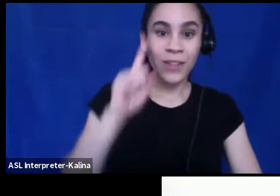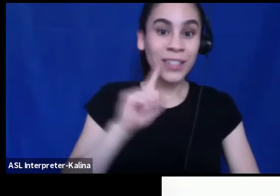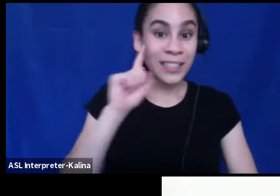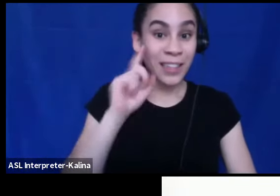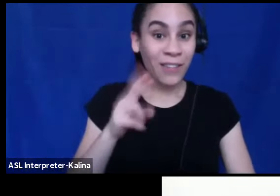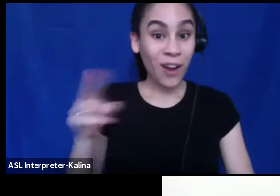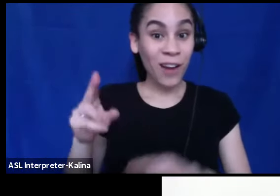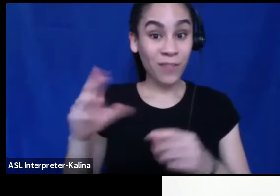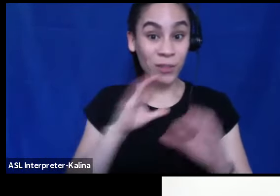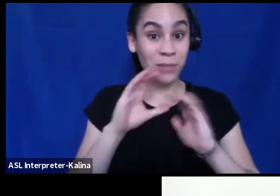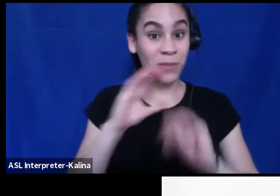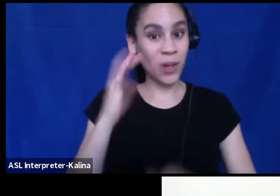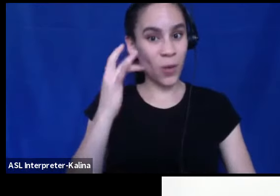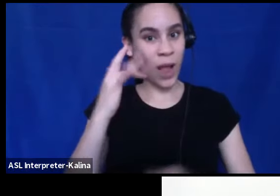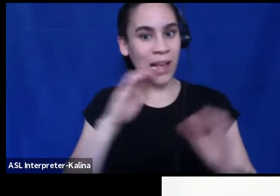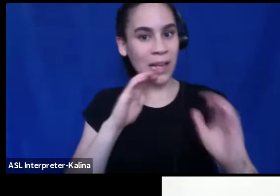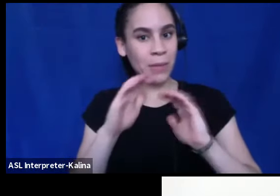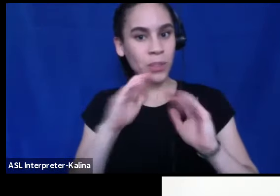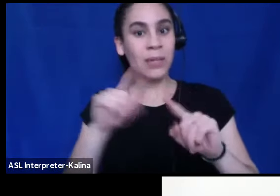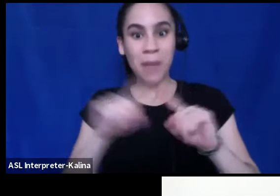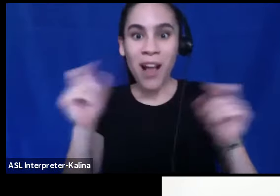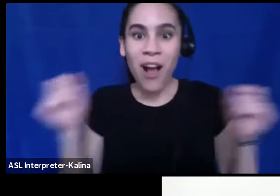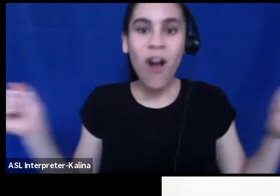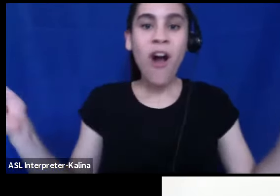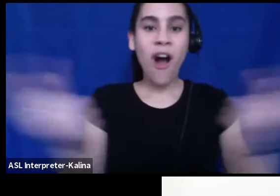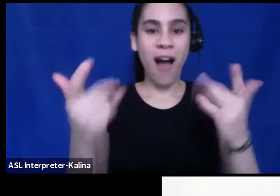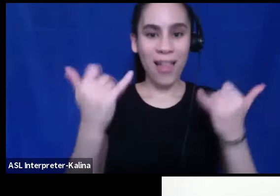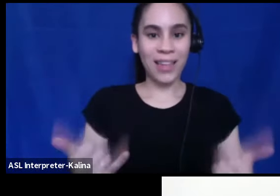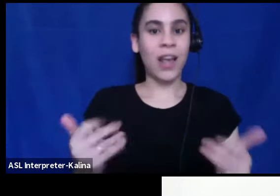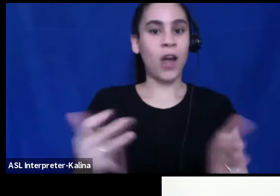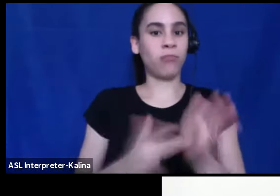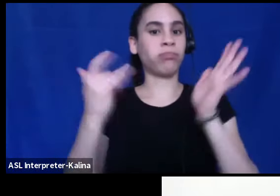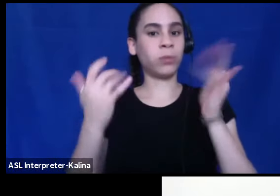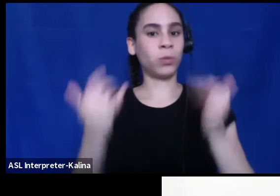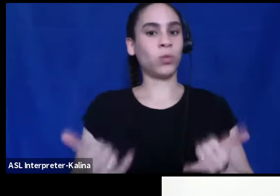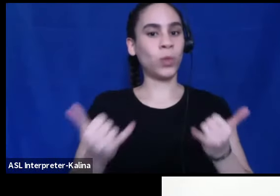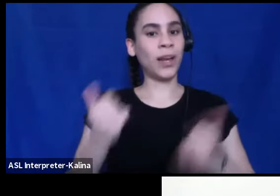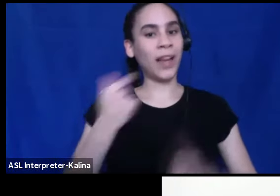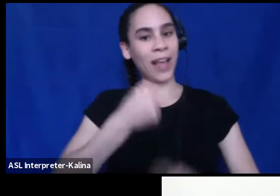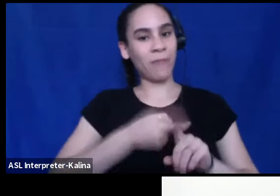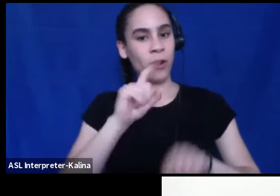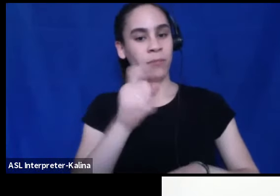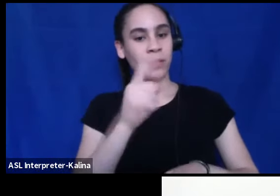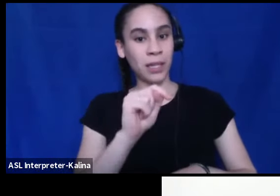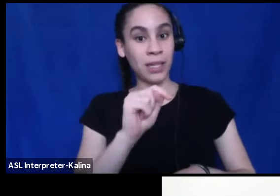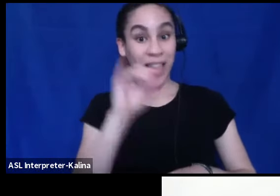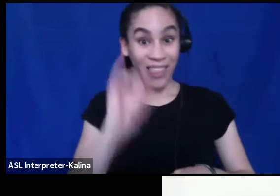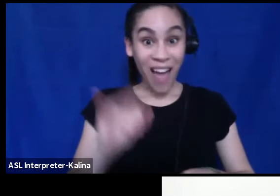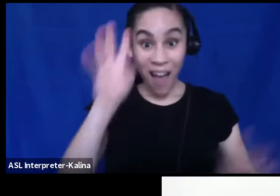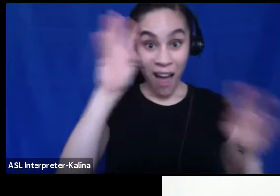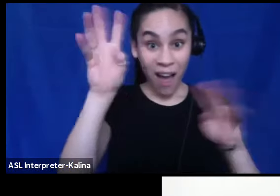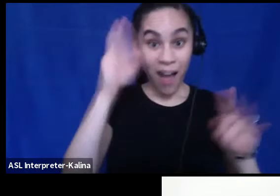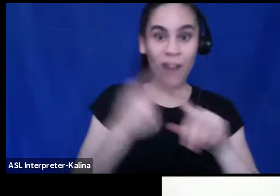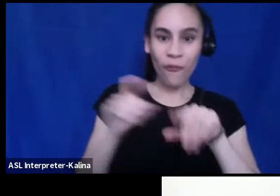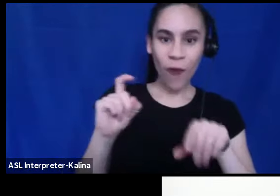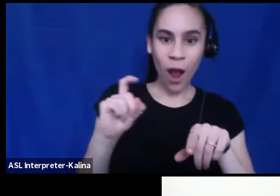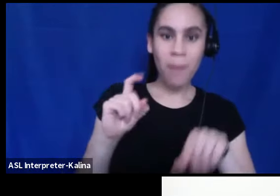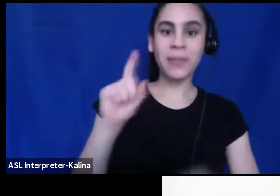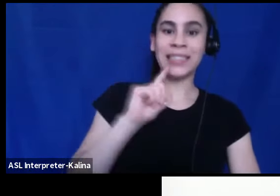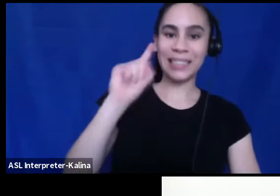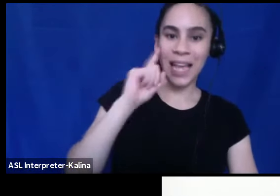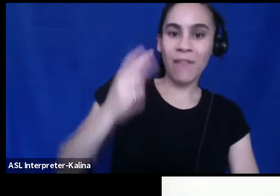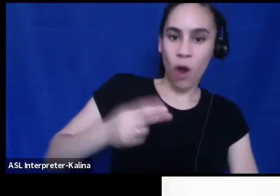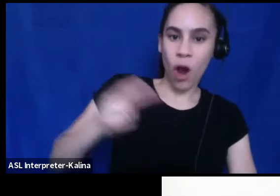use that today. And those features were created by deaf and hard of hearing innovators and